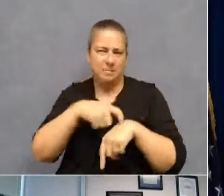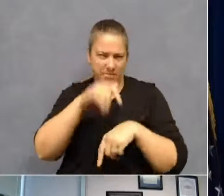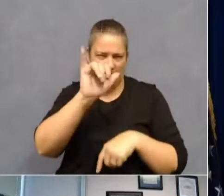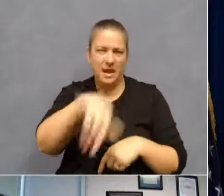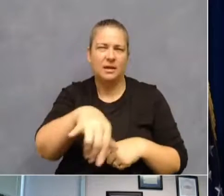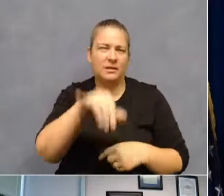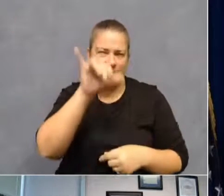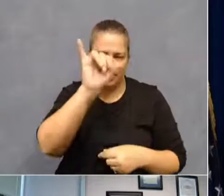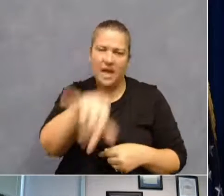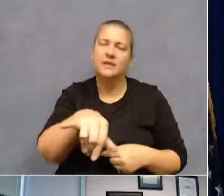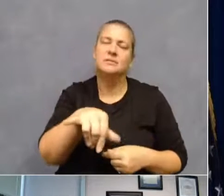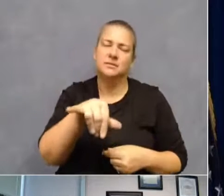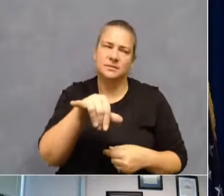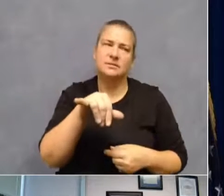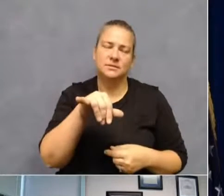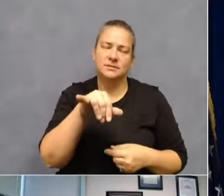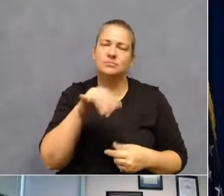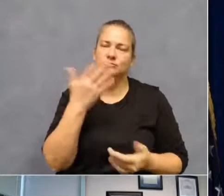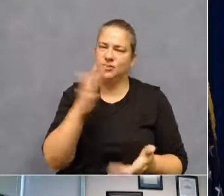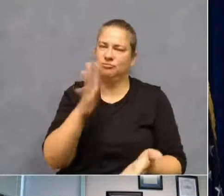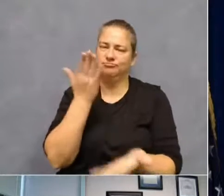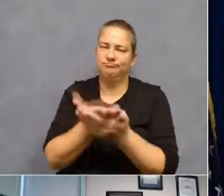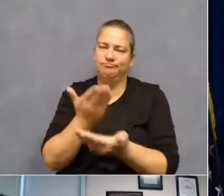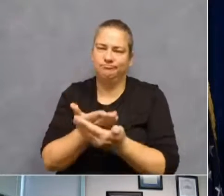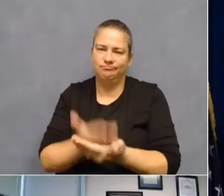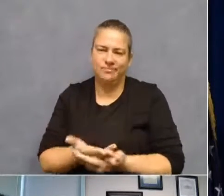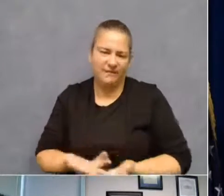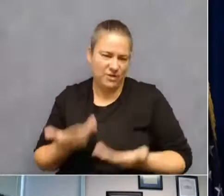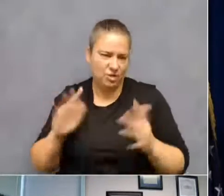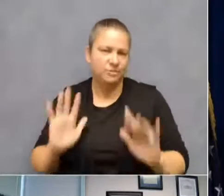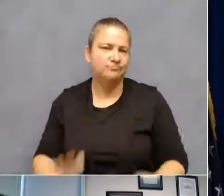well substantiated and proven, we believe, at this point.